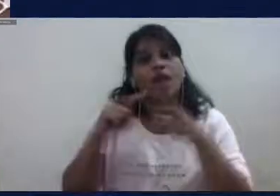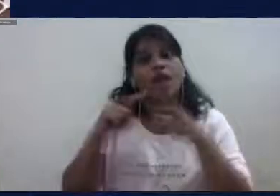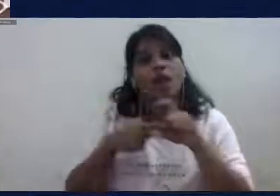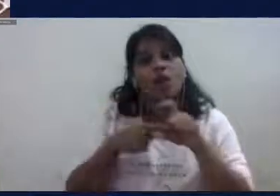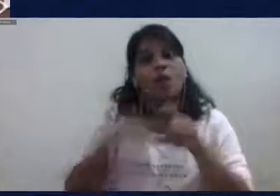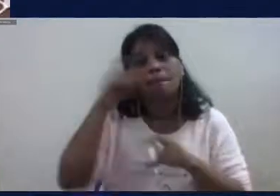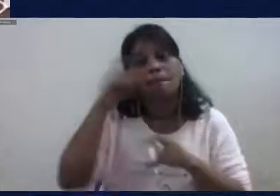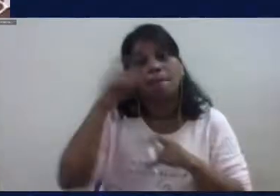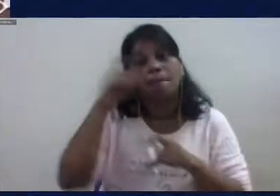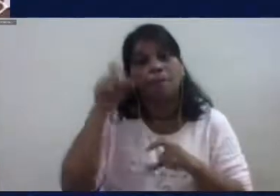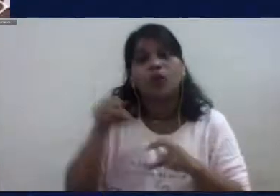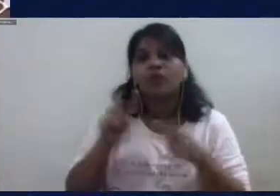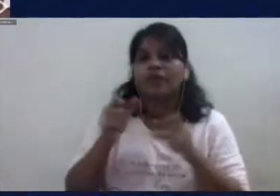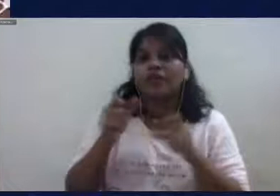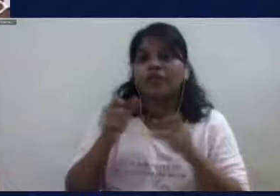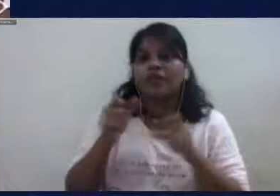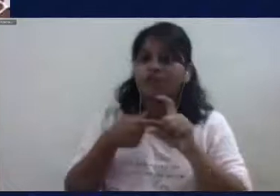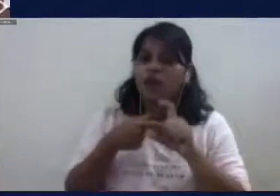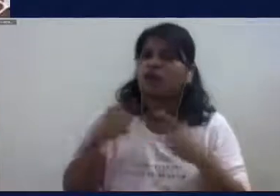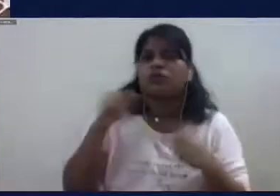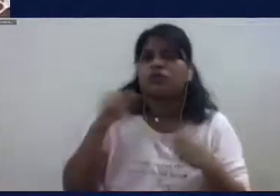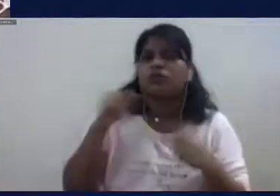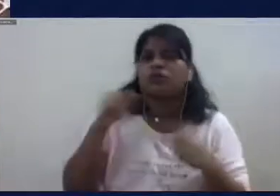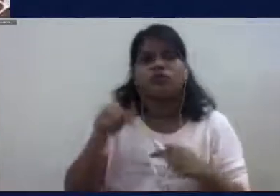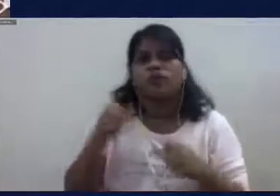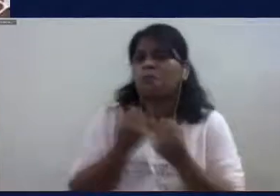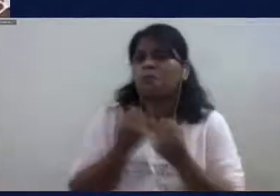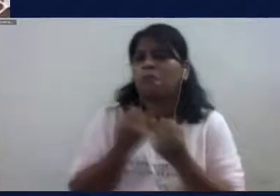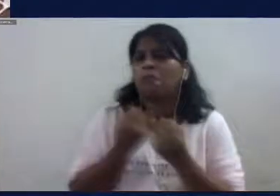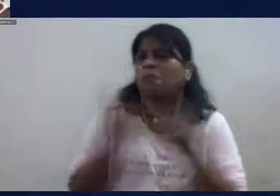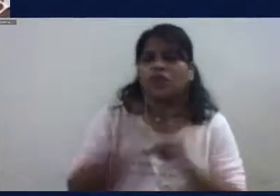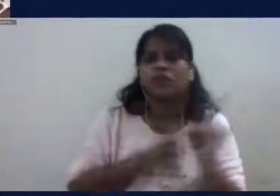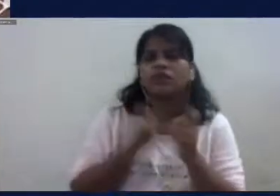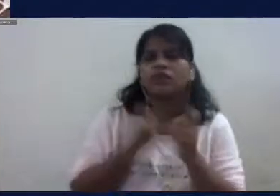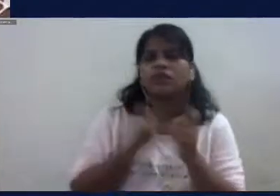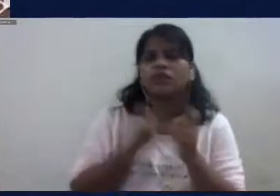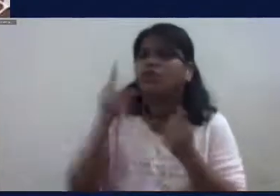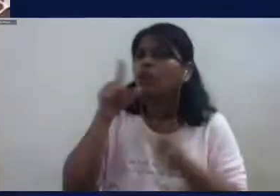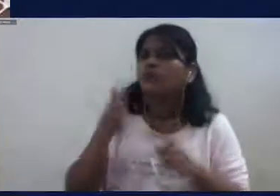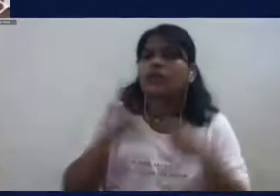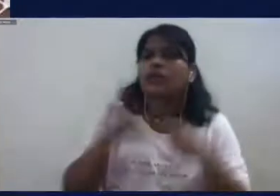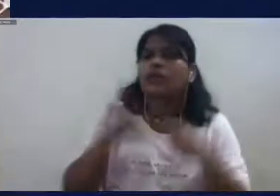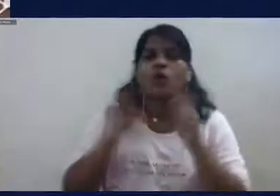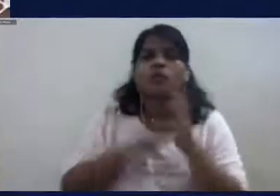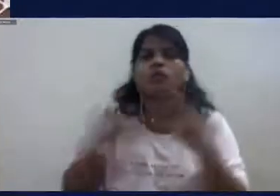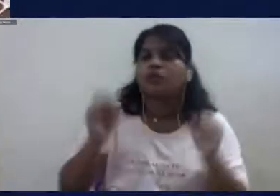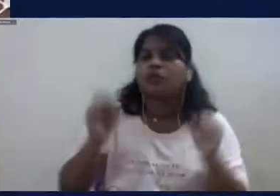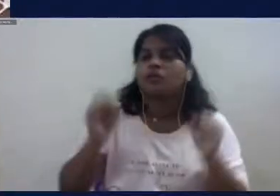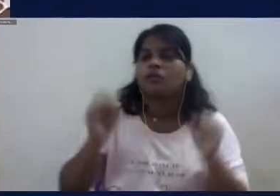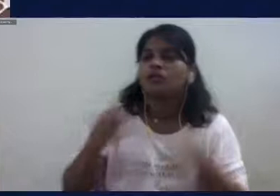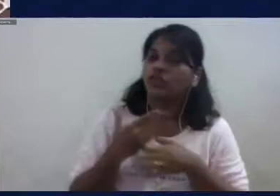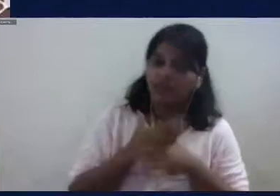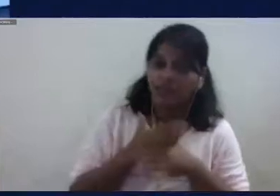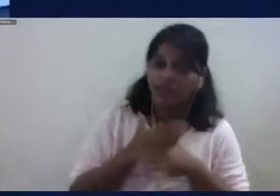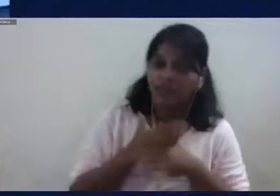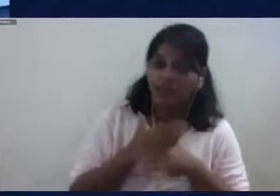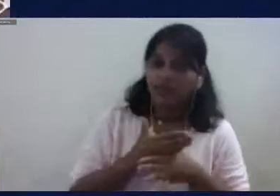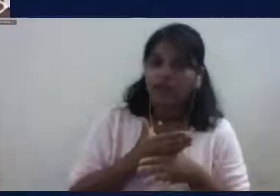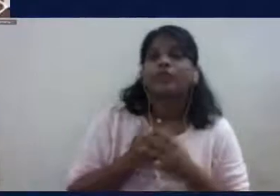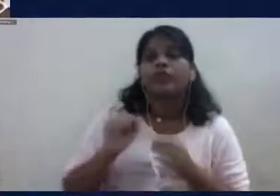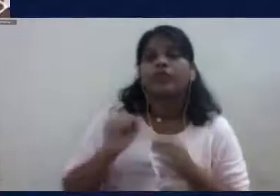Because they stand for that value, today I'm even, many years later, thousands of kilometers away, I'm actually sharing